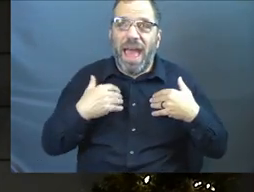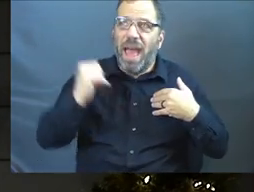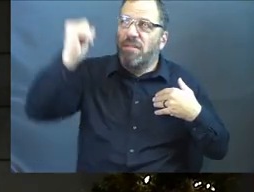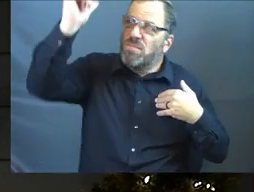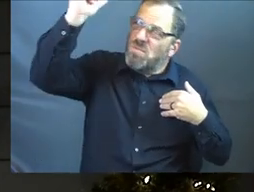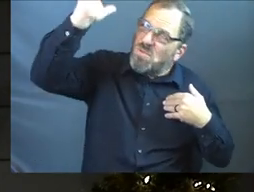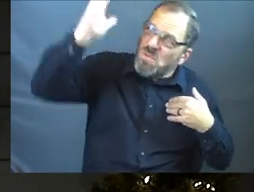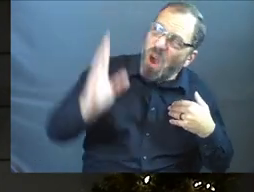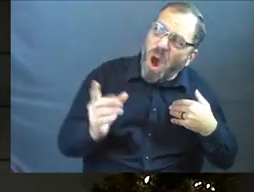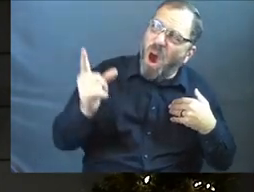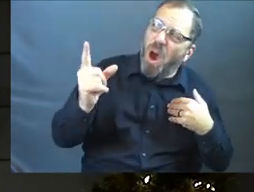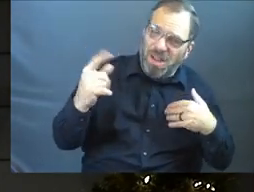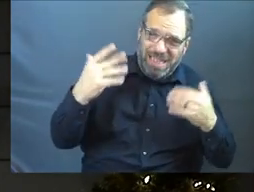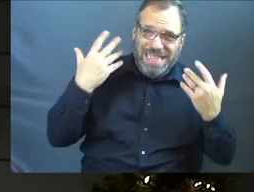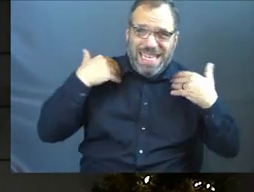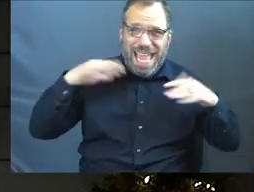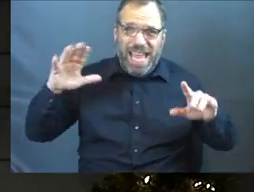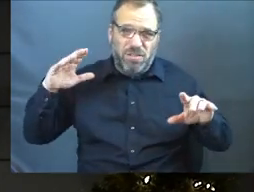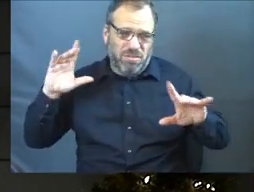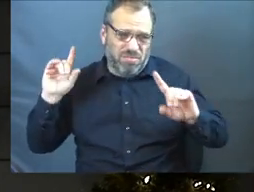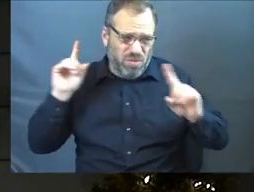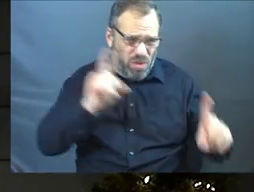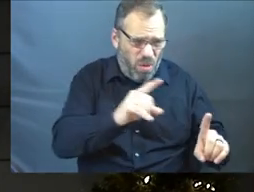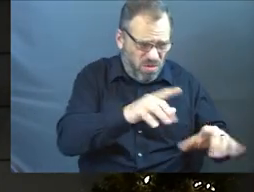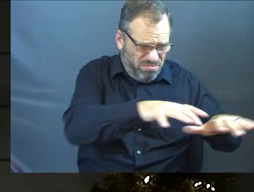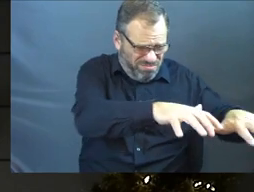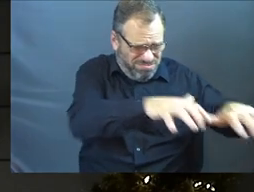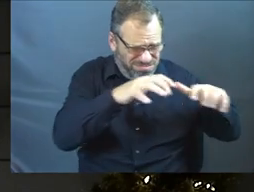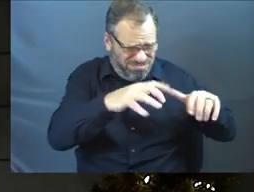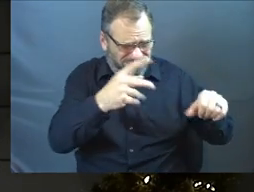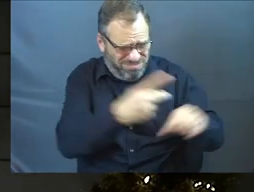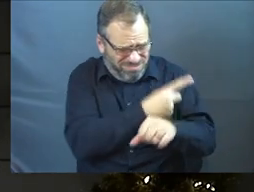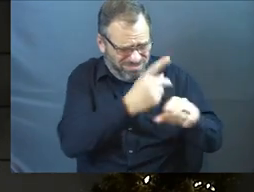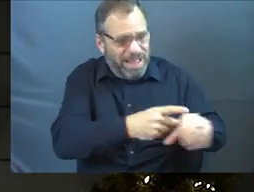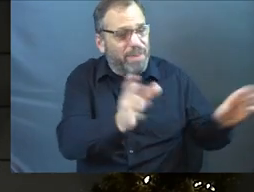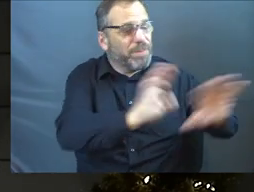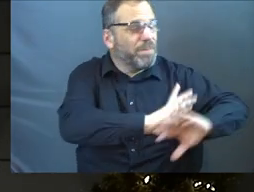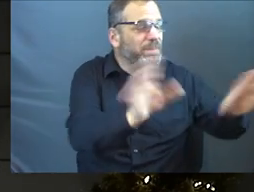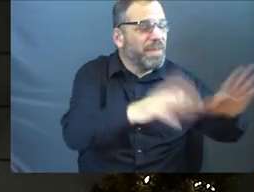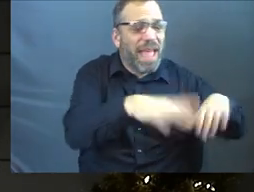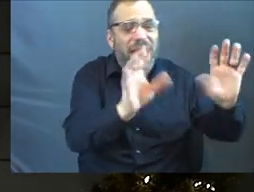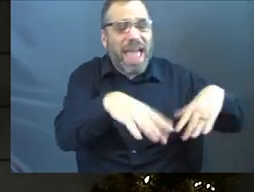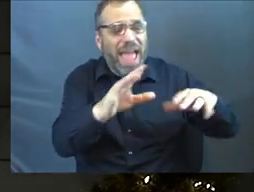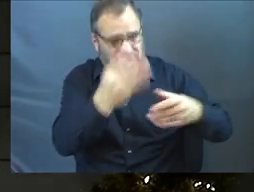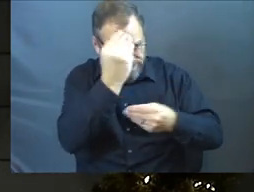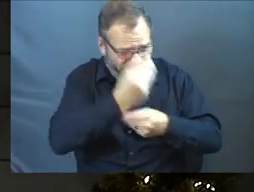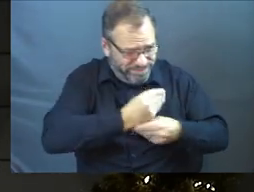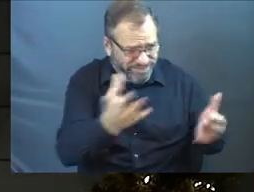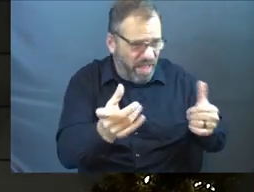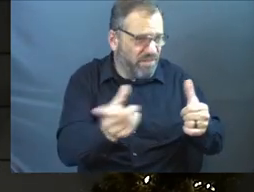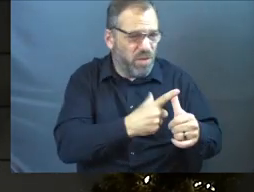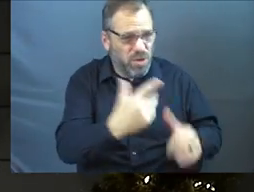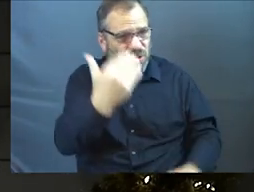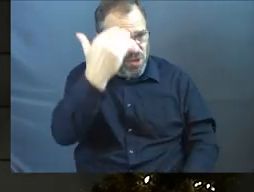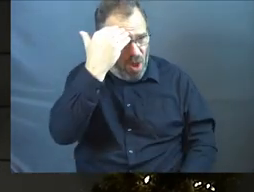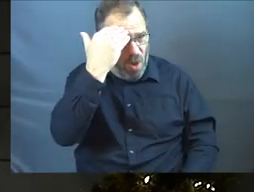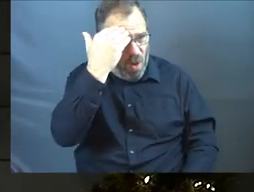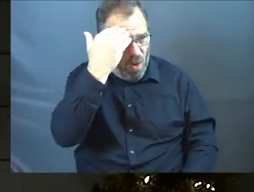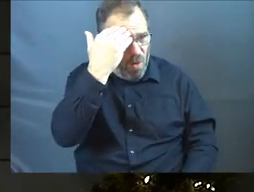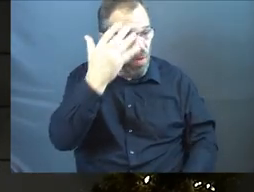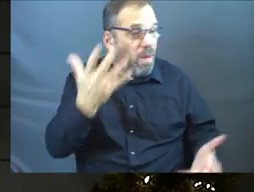of the universe sends these angels to these guys in their fields, and he's like, hey, we're going to let you guys be the first ones to